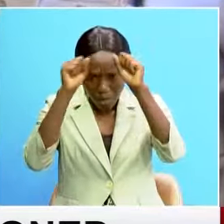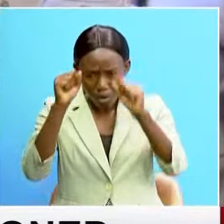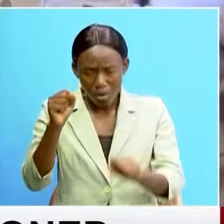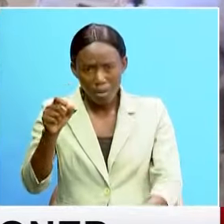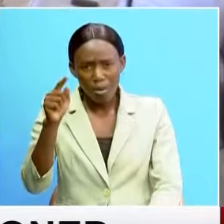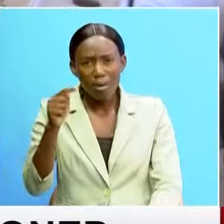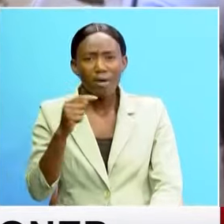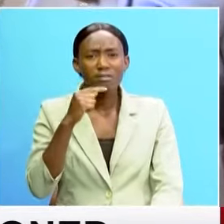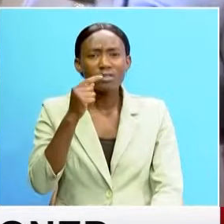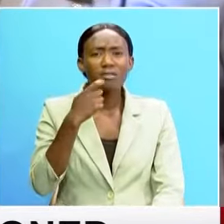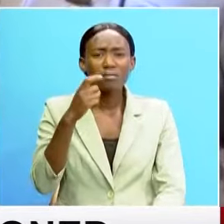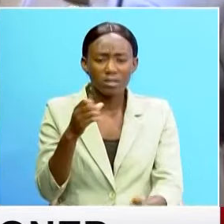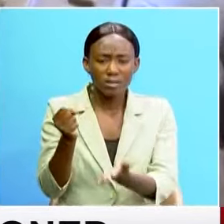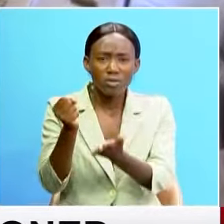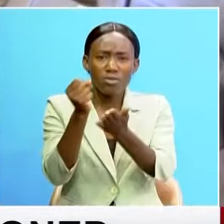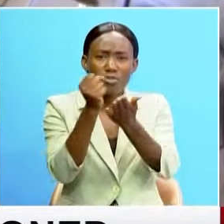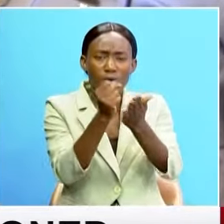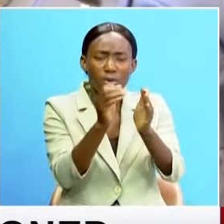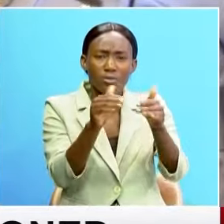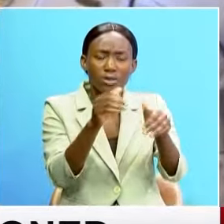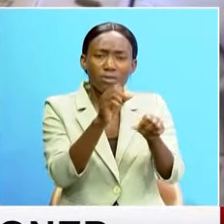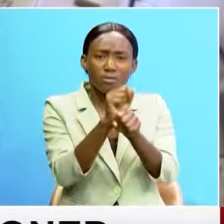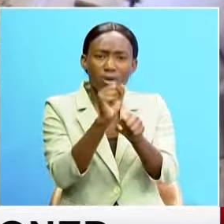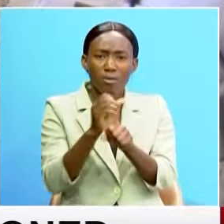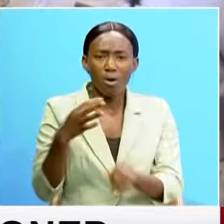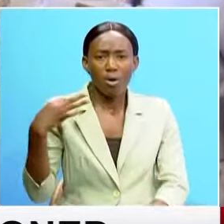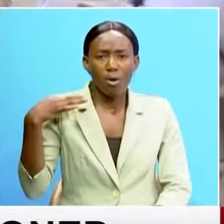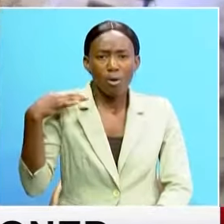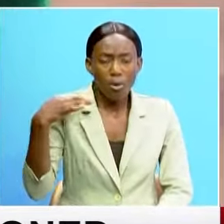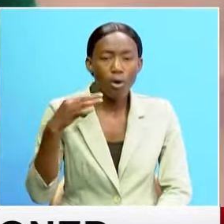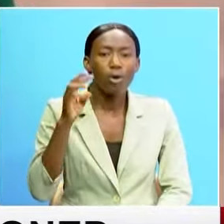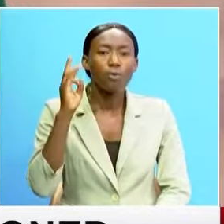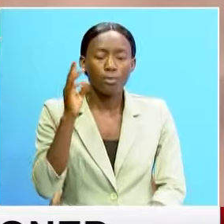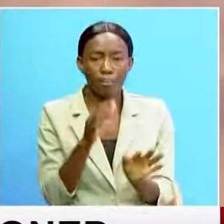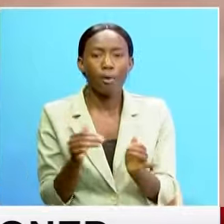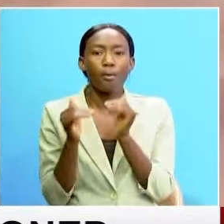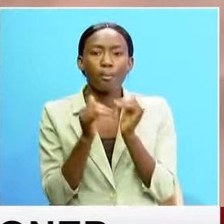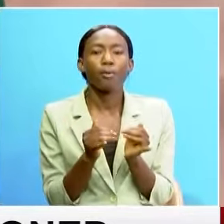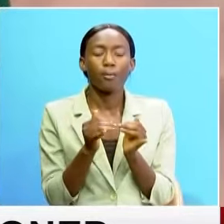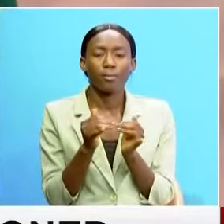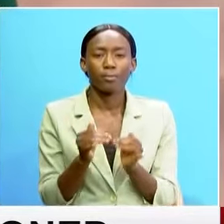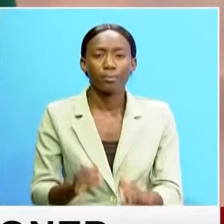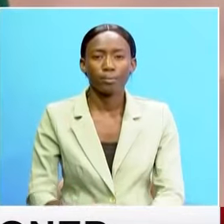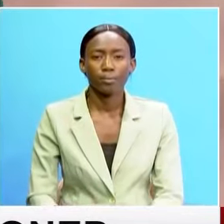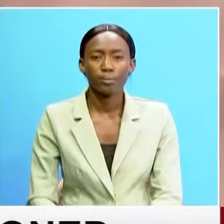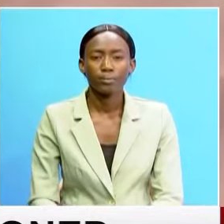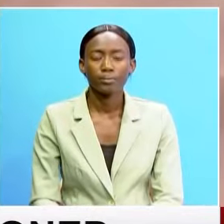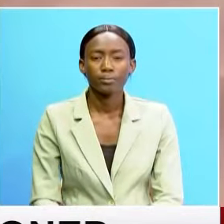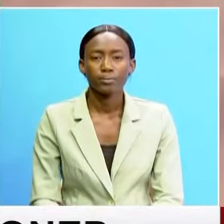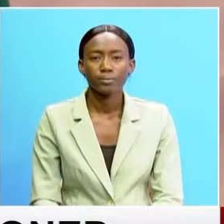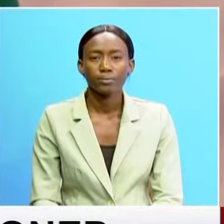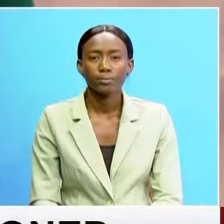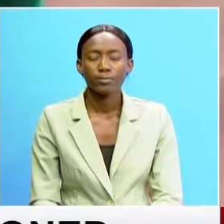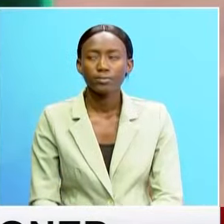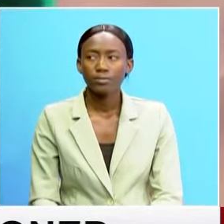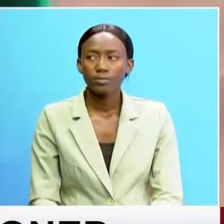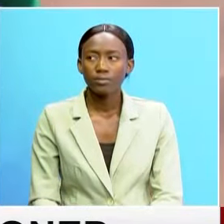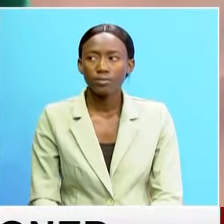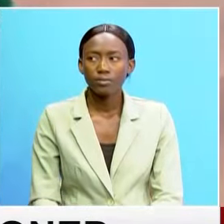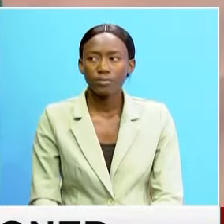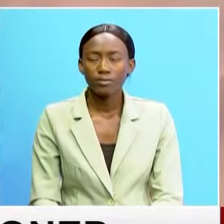volunteer health workers will be implemented. You are a healer in your own way.